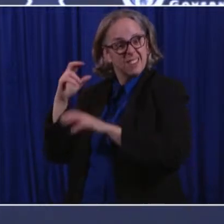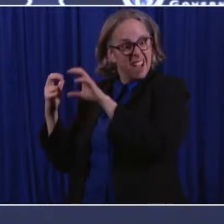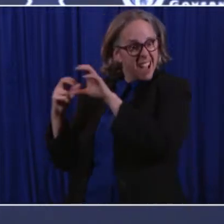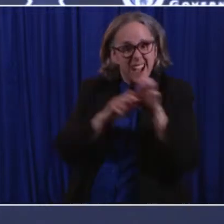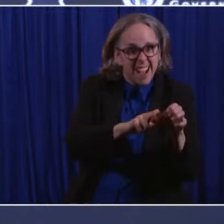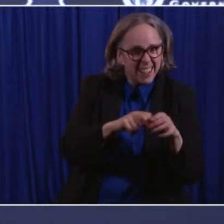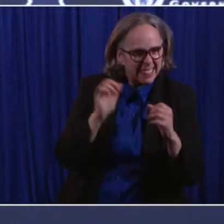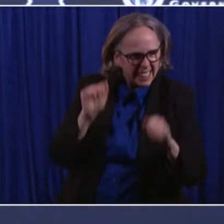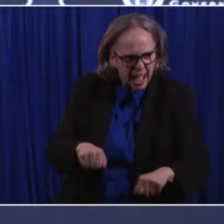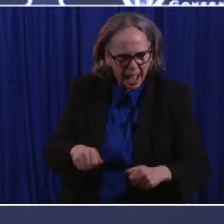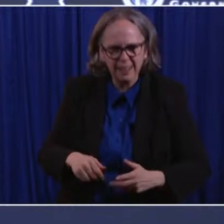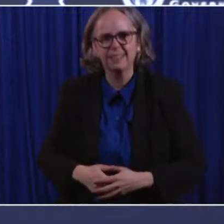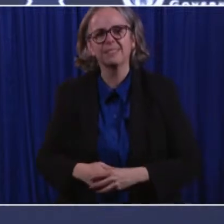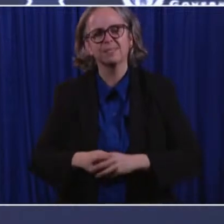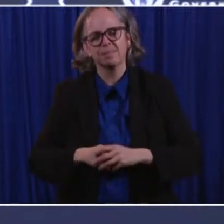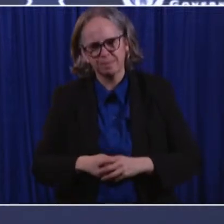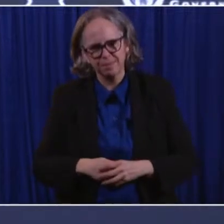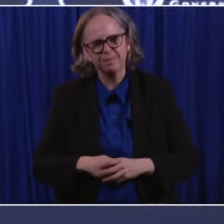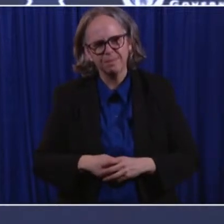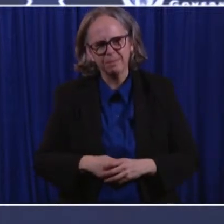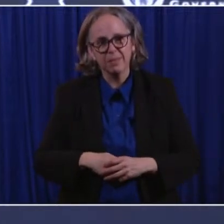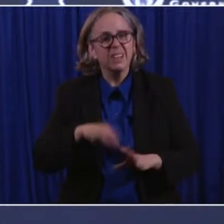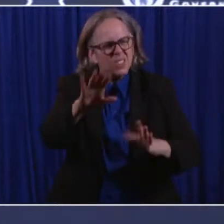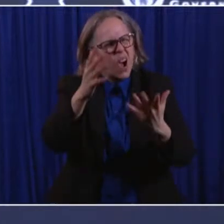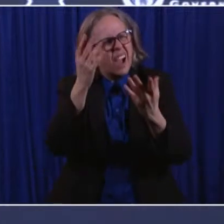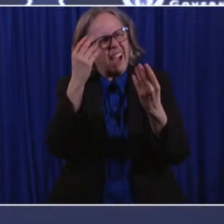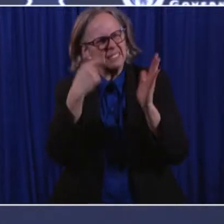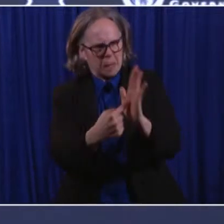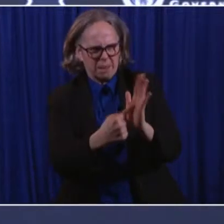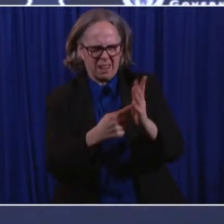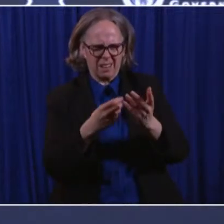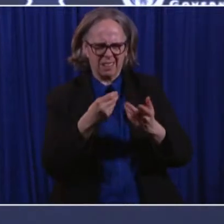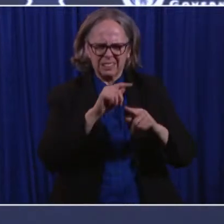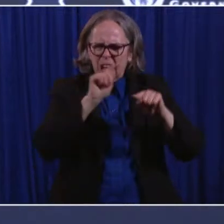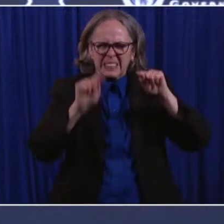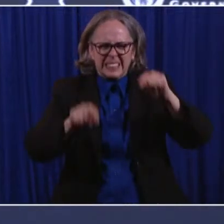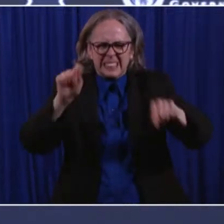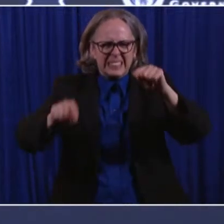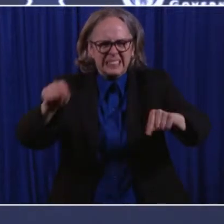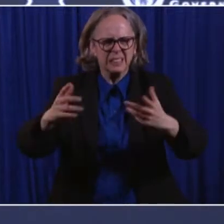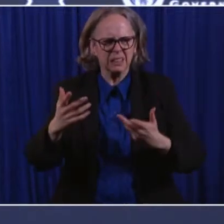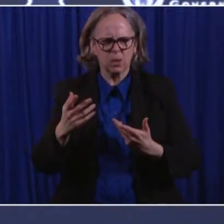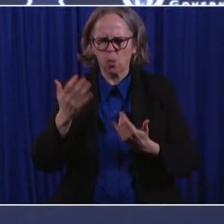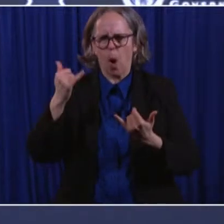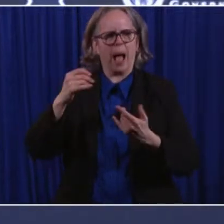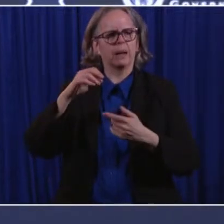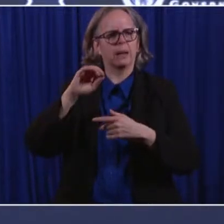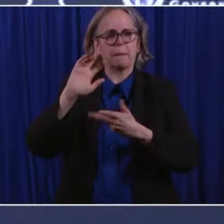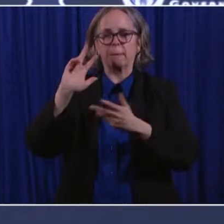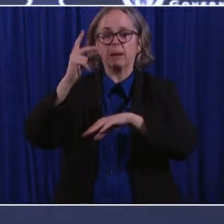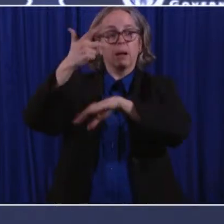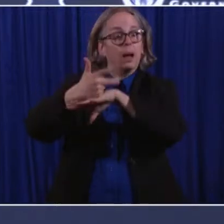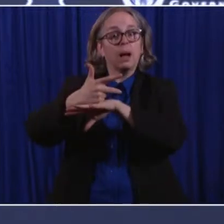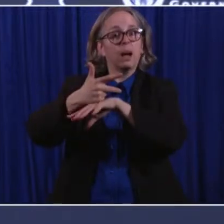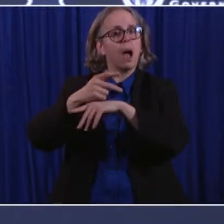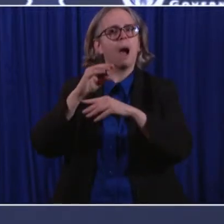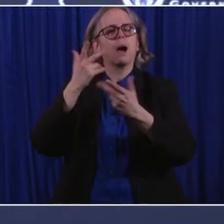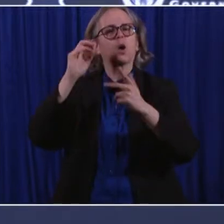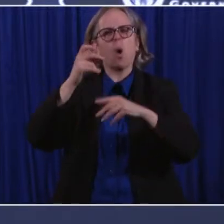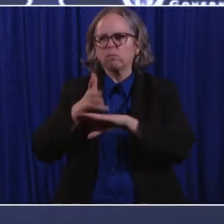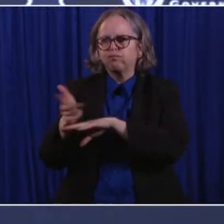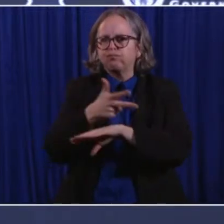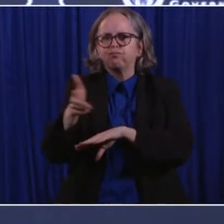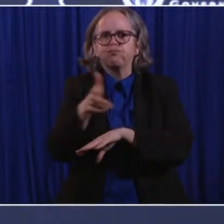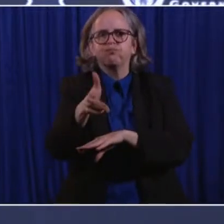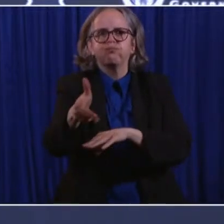targeted communities with mobile vaccine clinics. In addition, they're providing a minimum of 20% of their vaccine